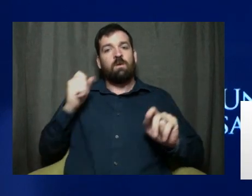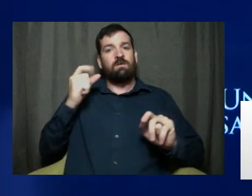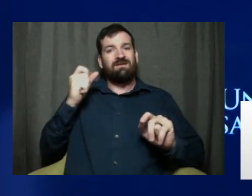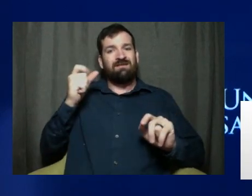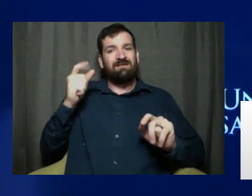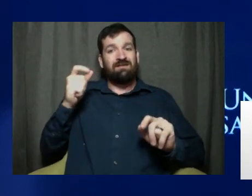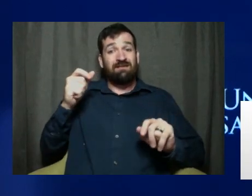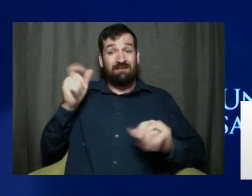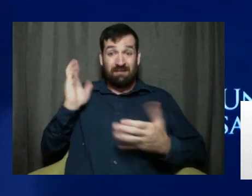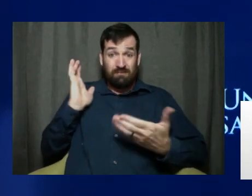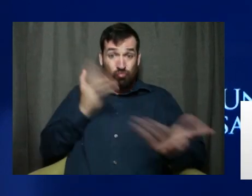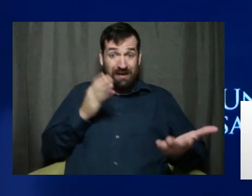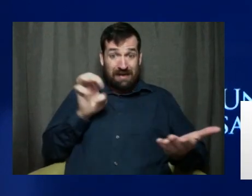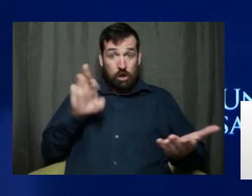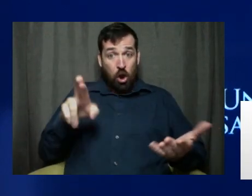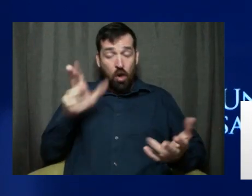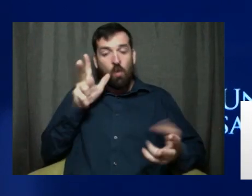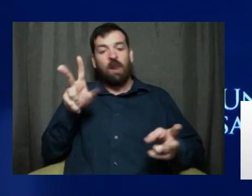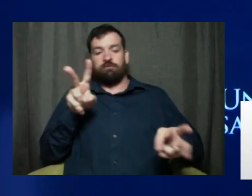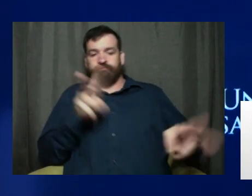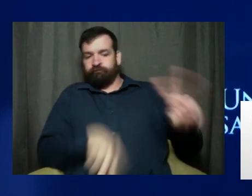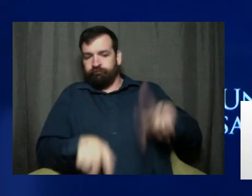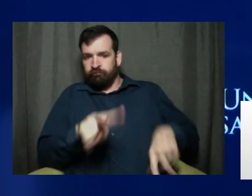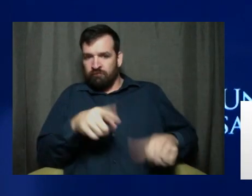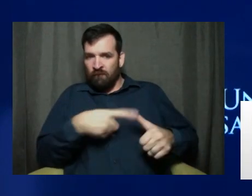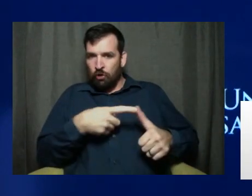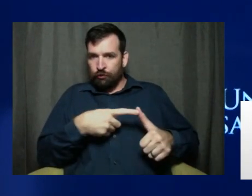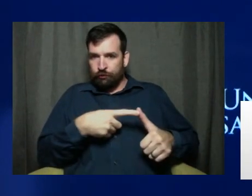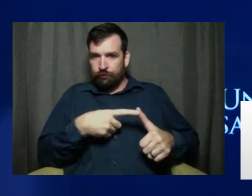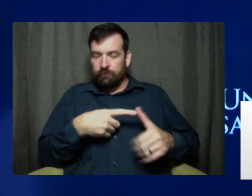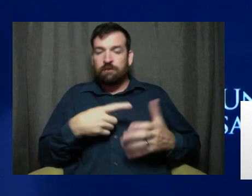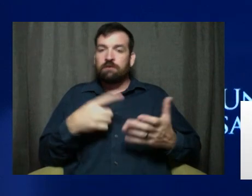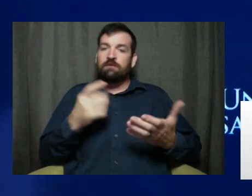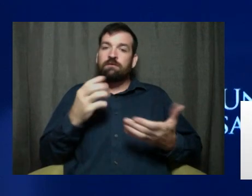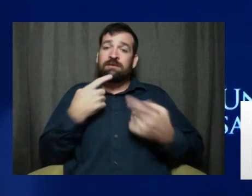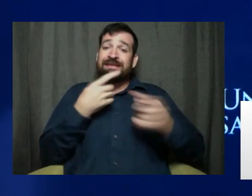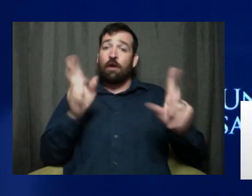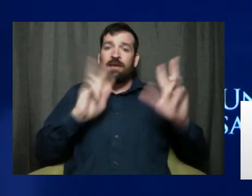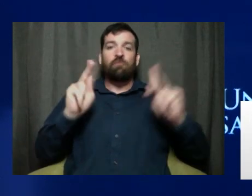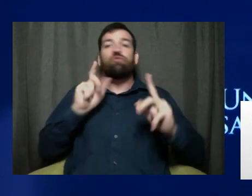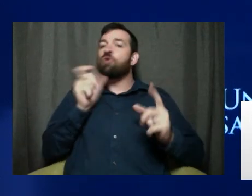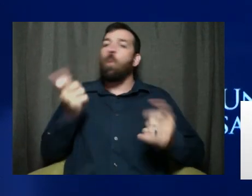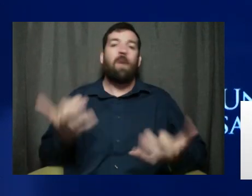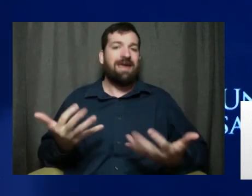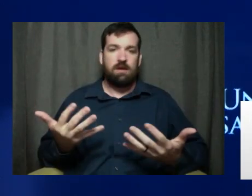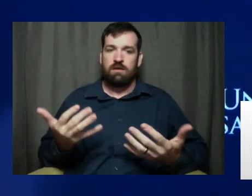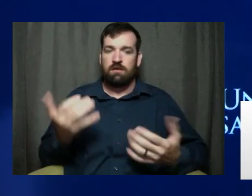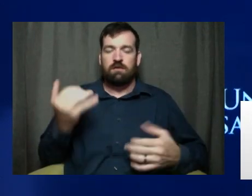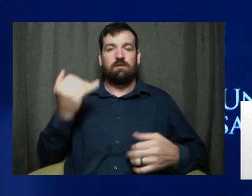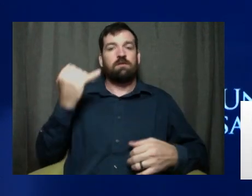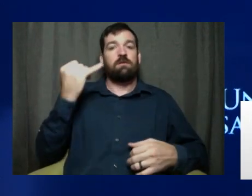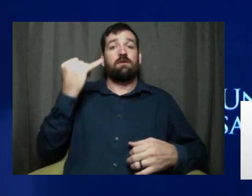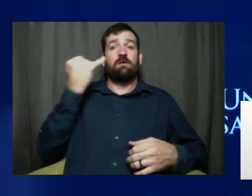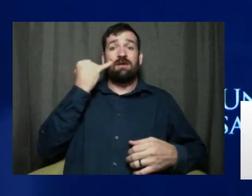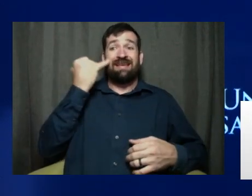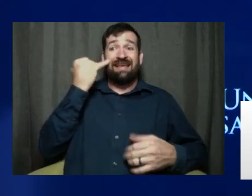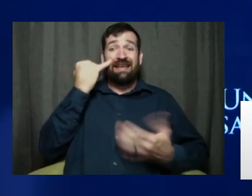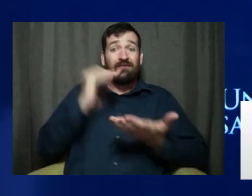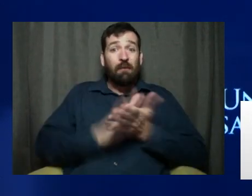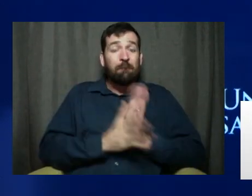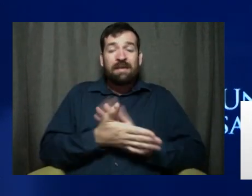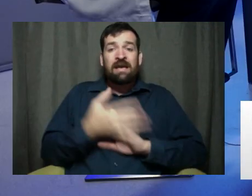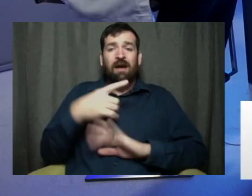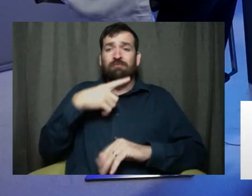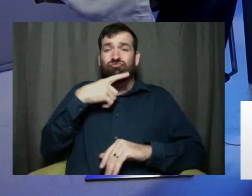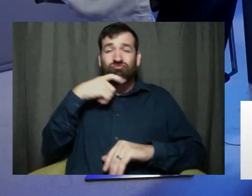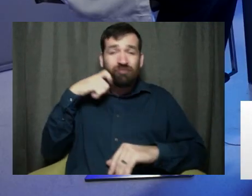emergency room. They do take a look at you. And so I would tell folks, don't wait, because if we get dehydrated, then it really kind of starts a cascade.